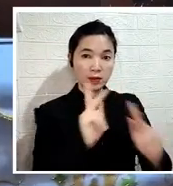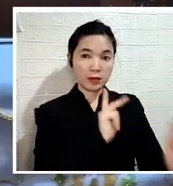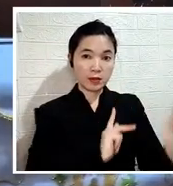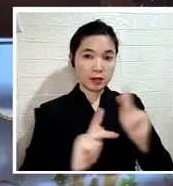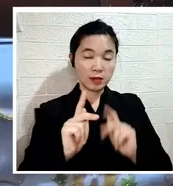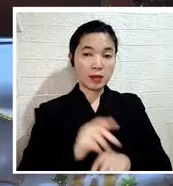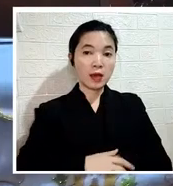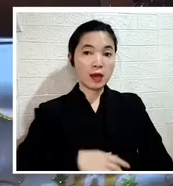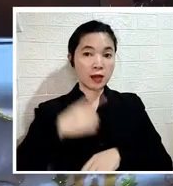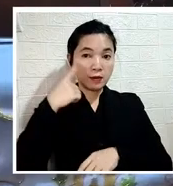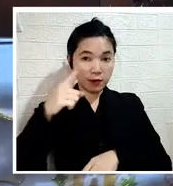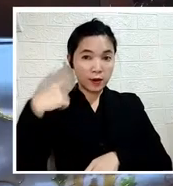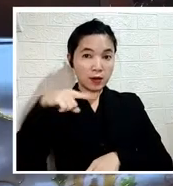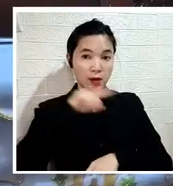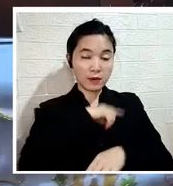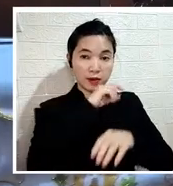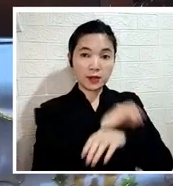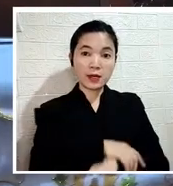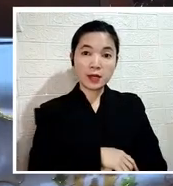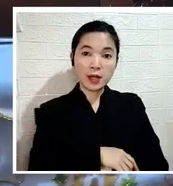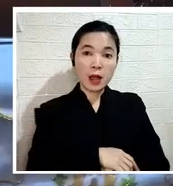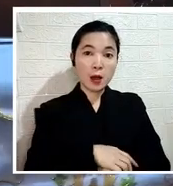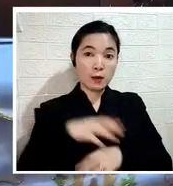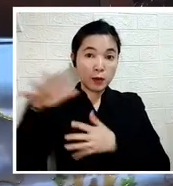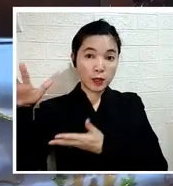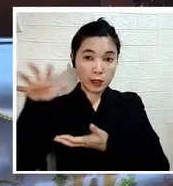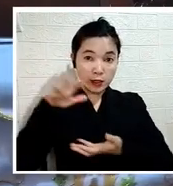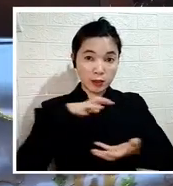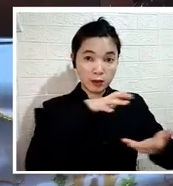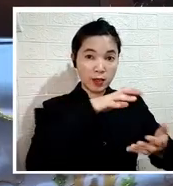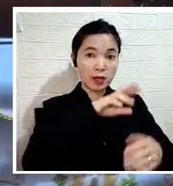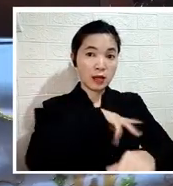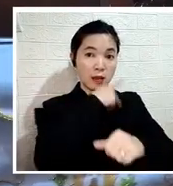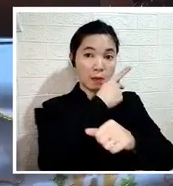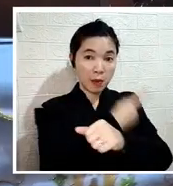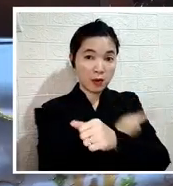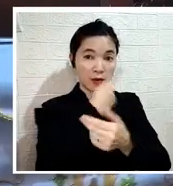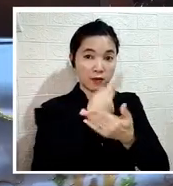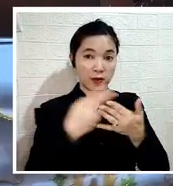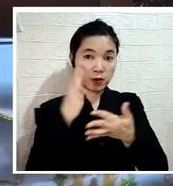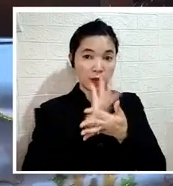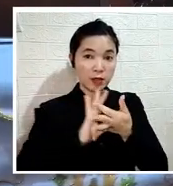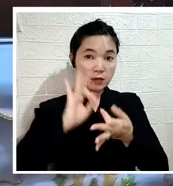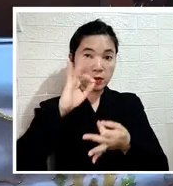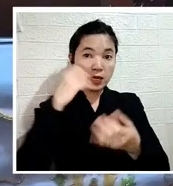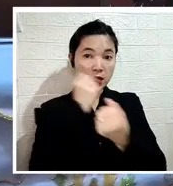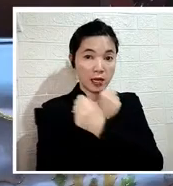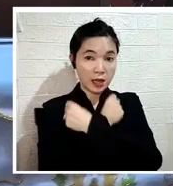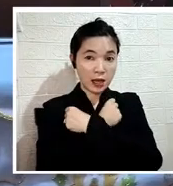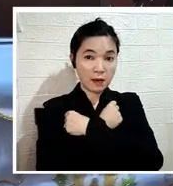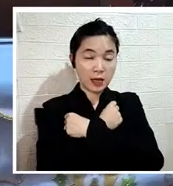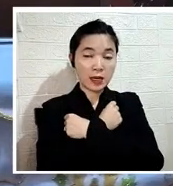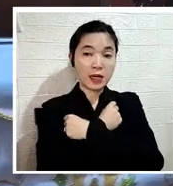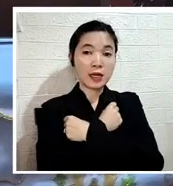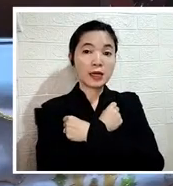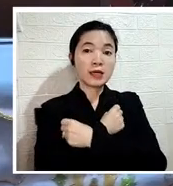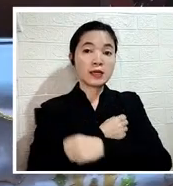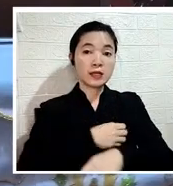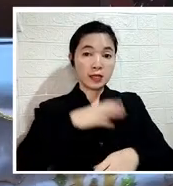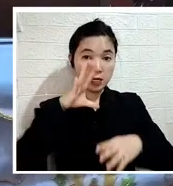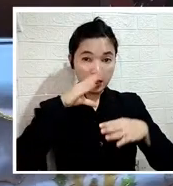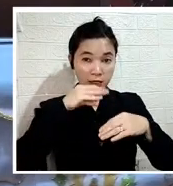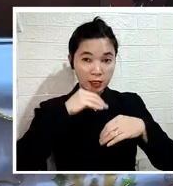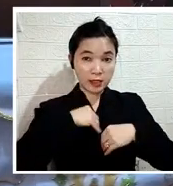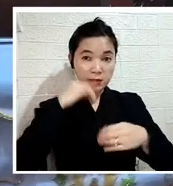sake, by the overshadowing power of the Holy Spirit, lovingly she bore him in her immaculate